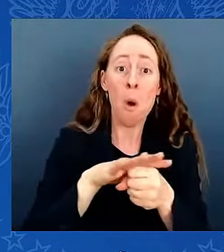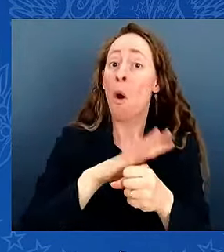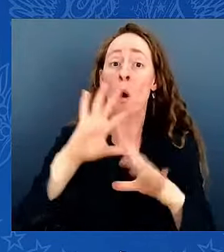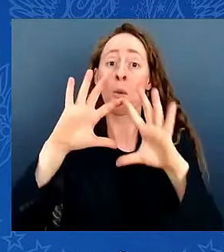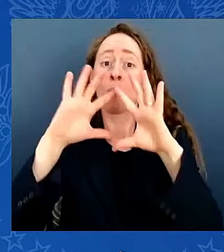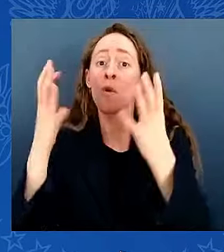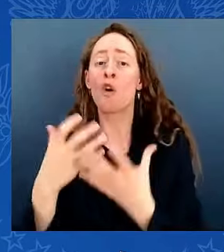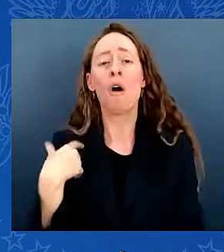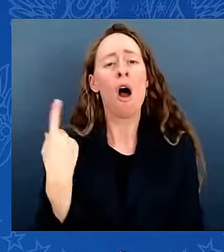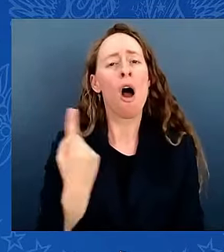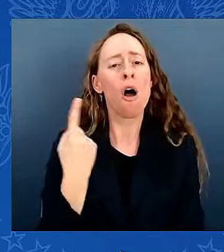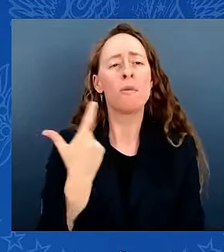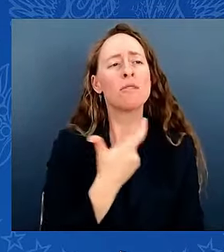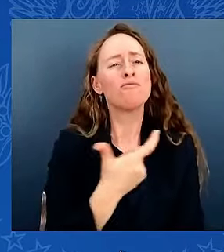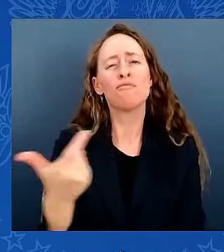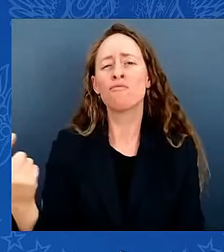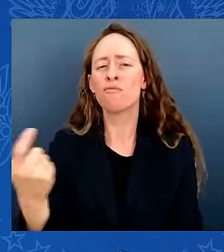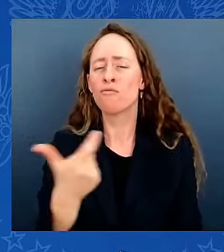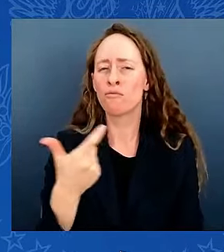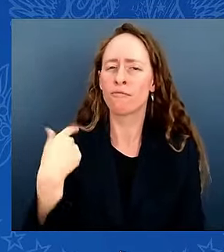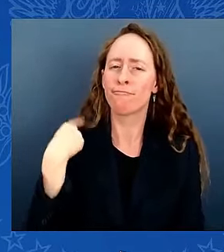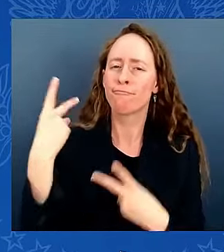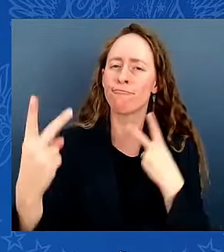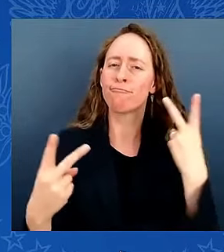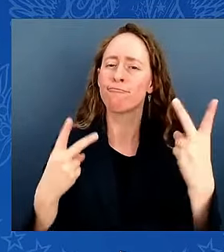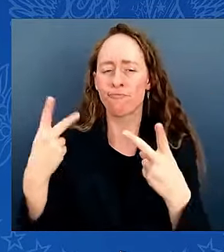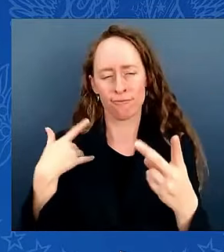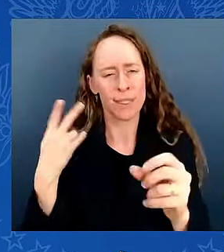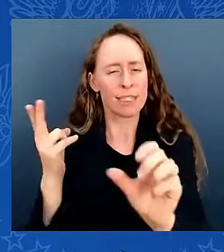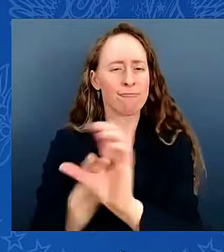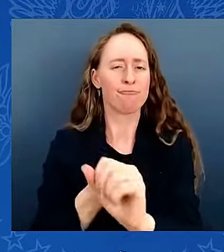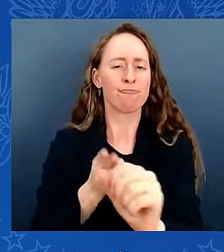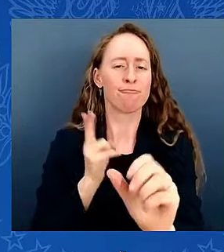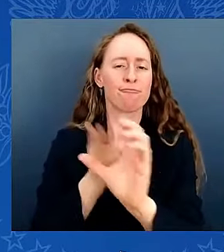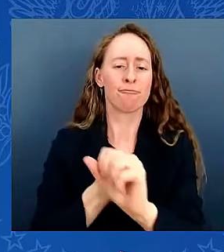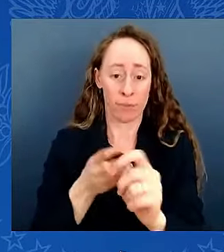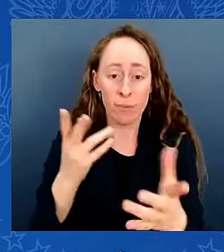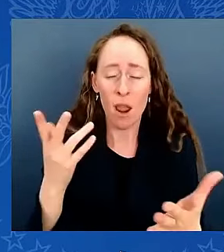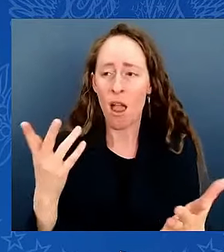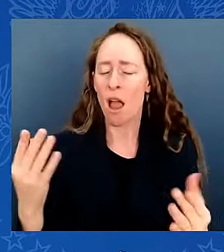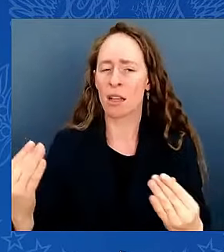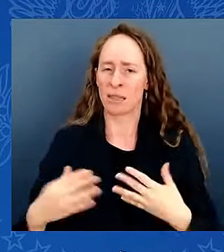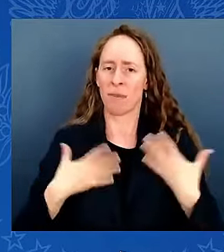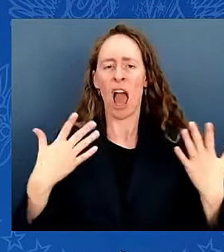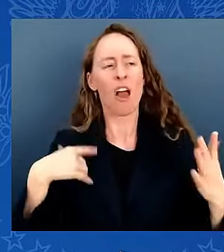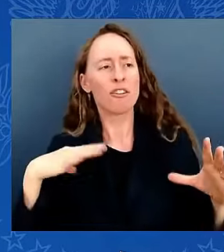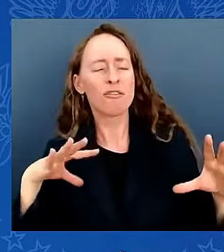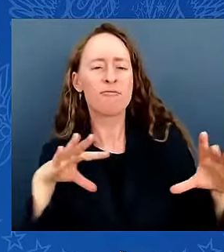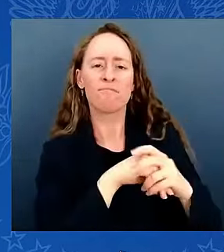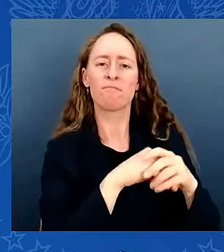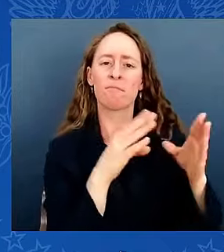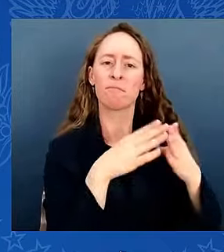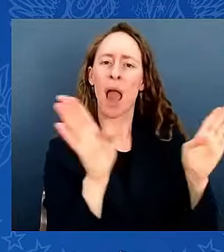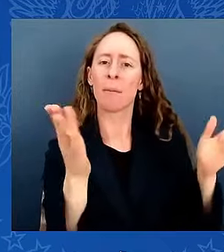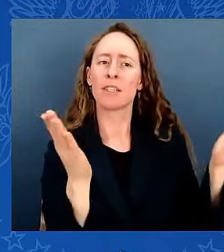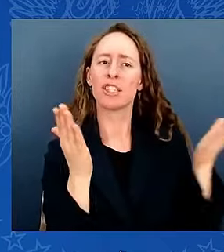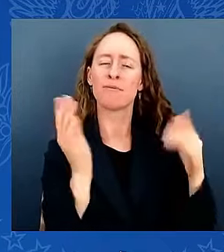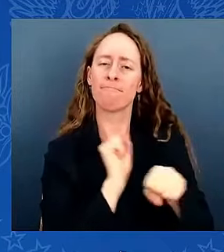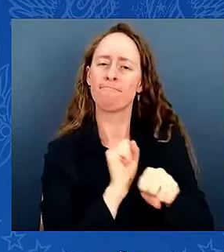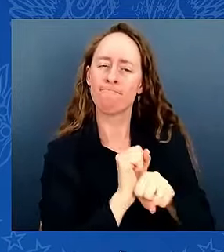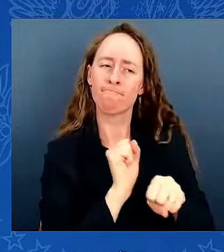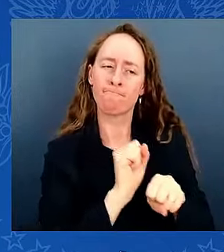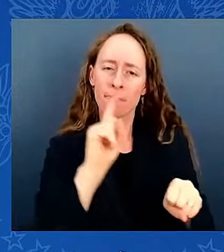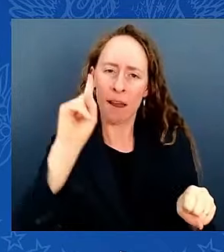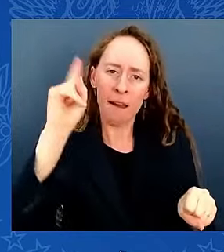life because of civil rights when I moved from Scranton to Delaware, which was segregated by law. Throughout my career, I'd